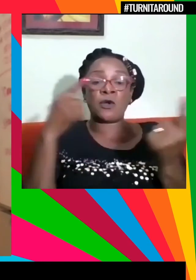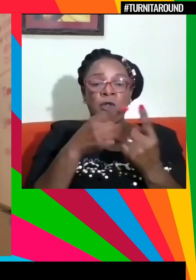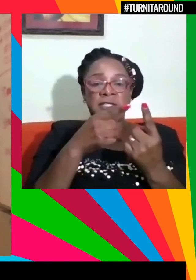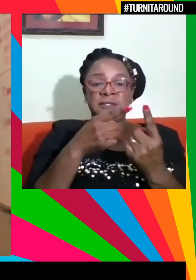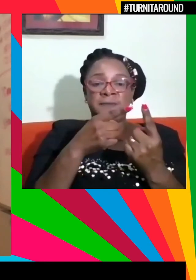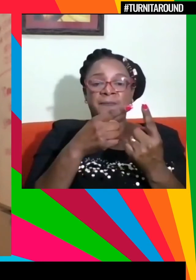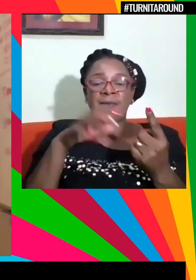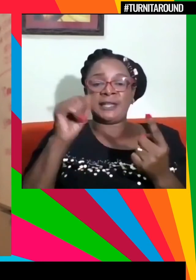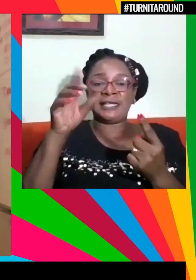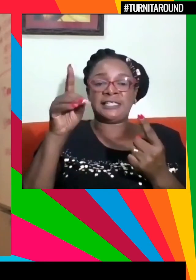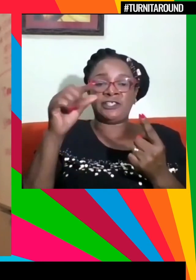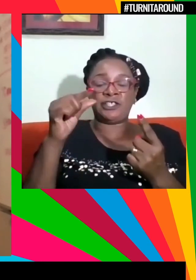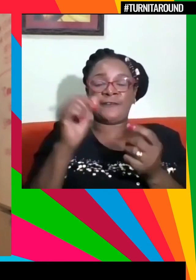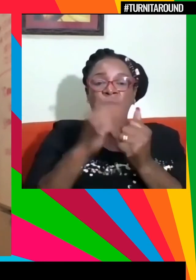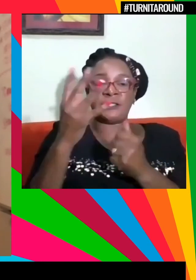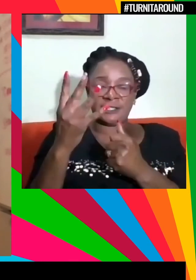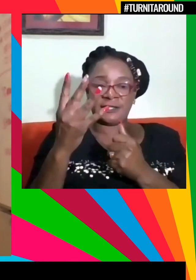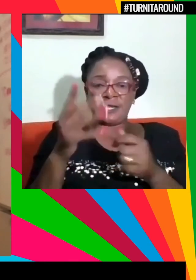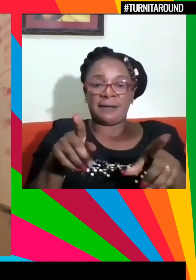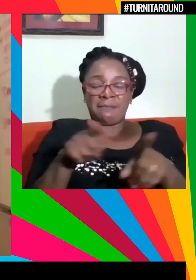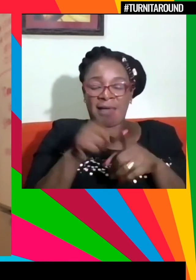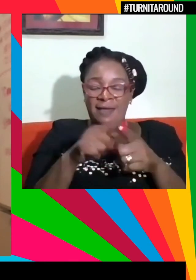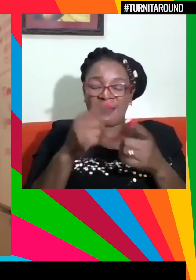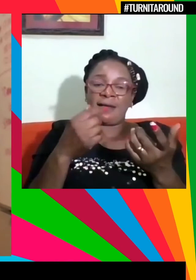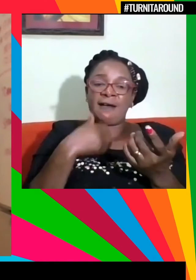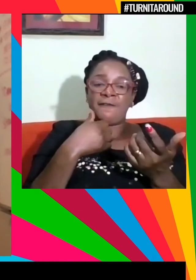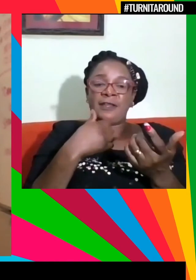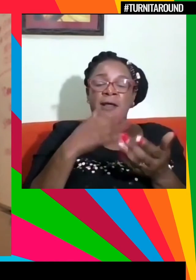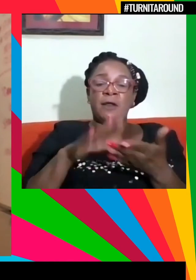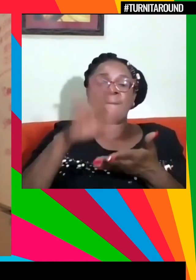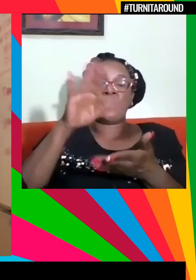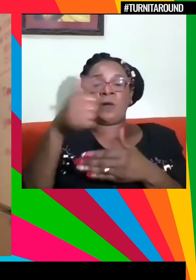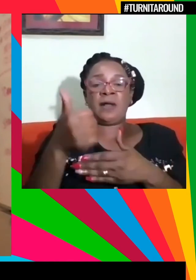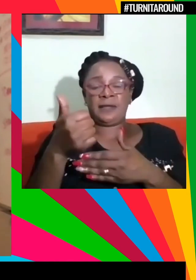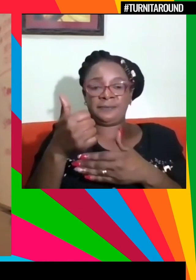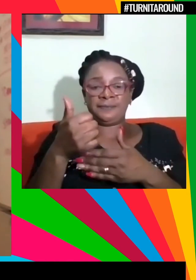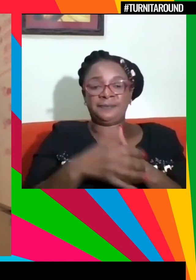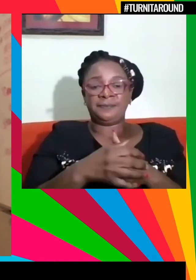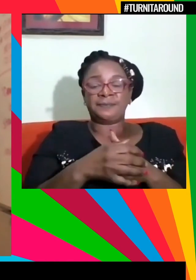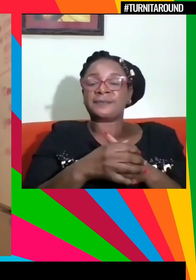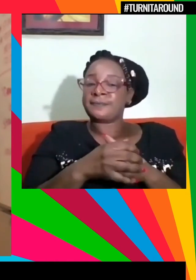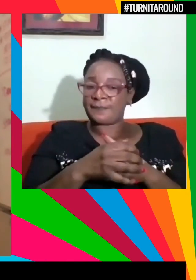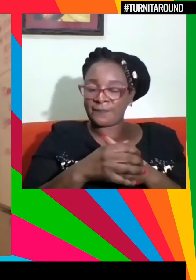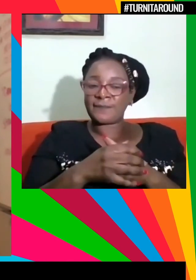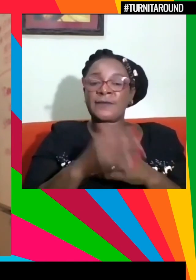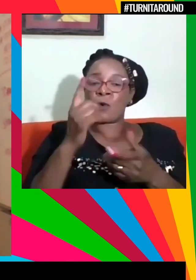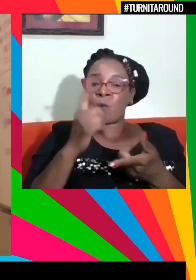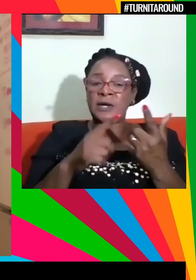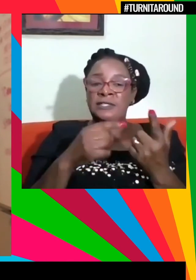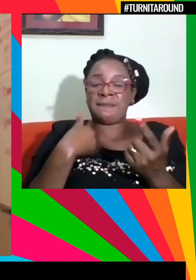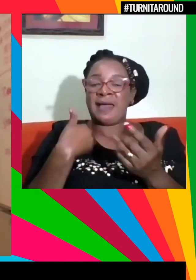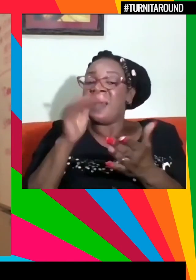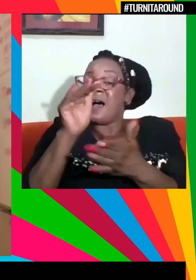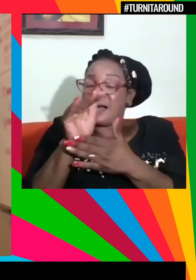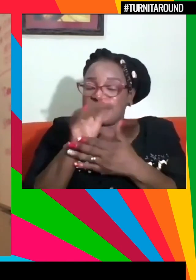SDG 14, but above and beyond in more of a cross-cutting sense. What is it that I haven't asked you that you want to